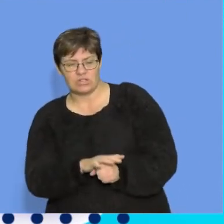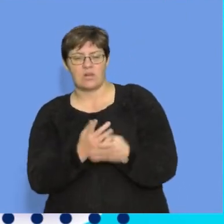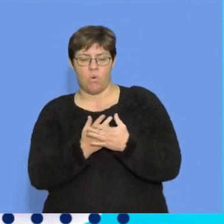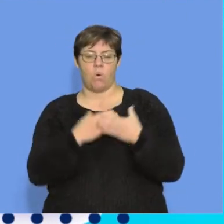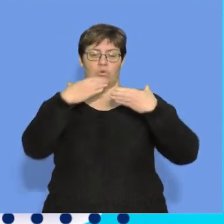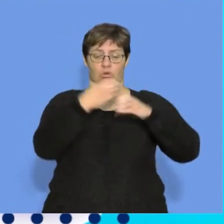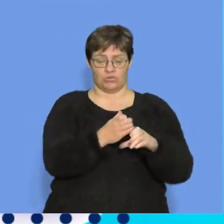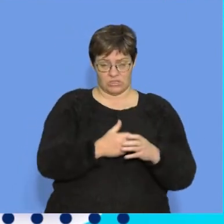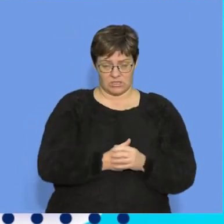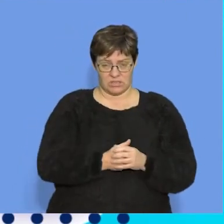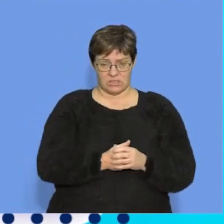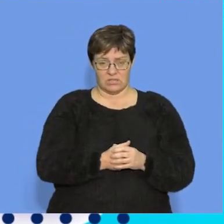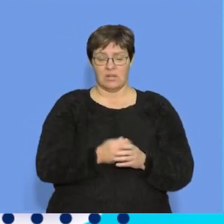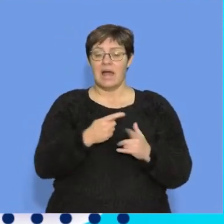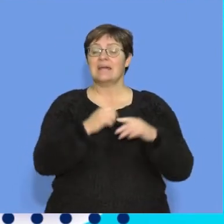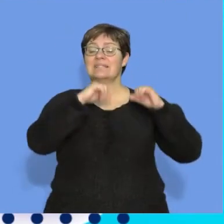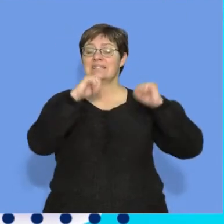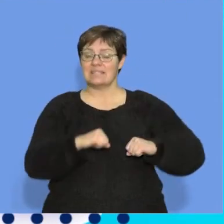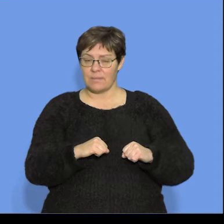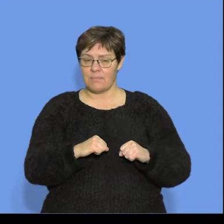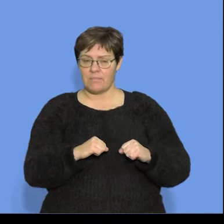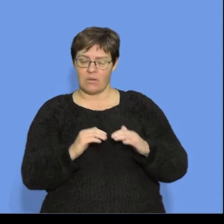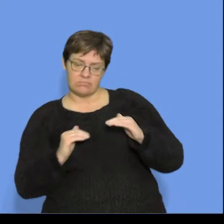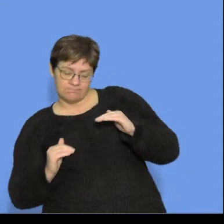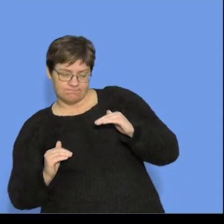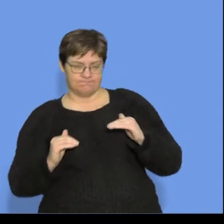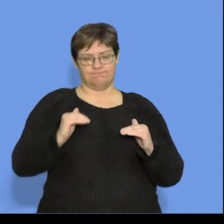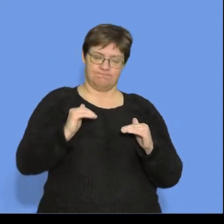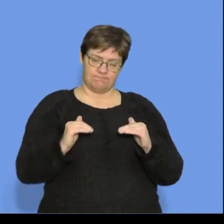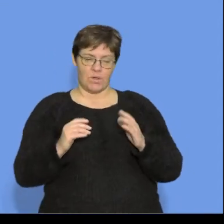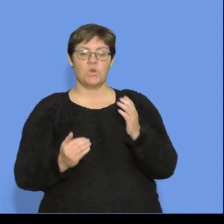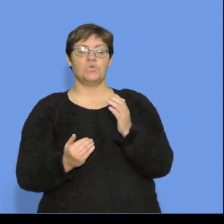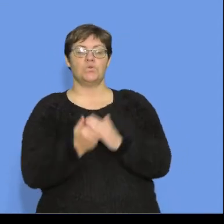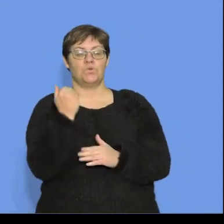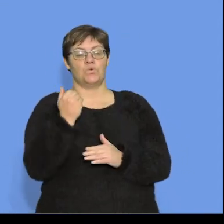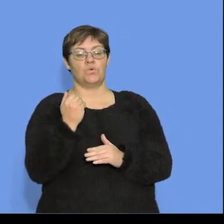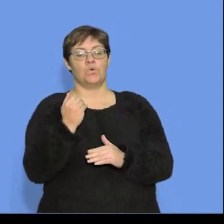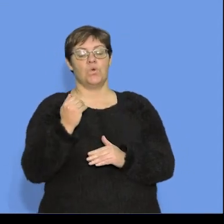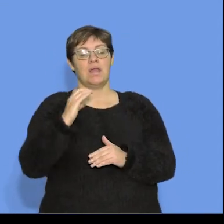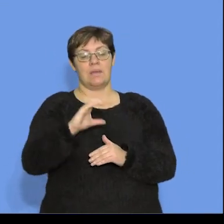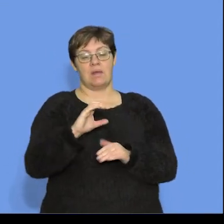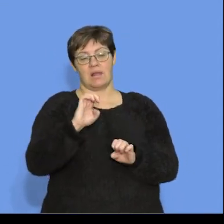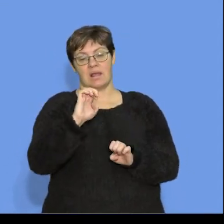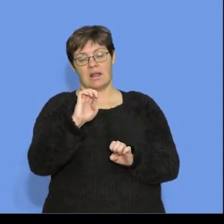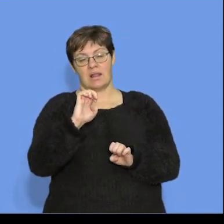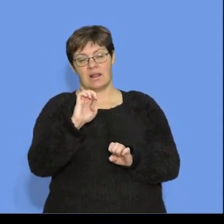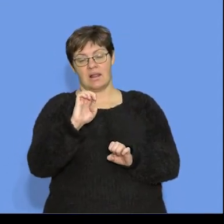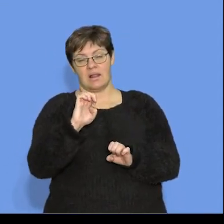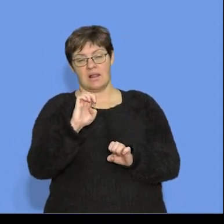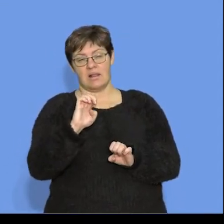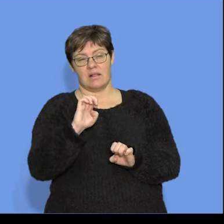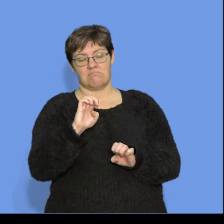concentration. Then the system will reinstate a new chemical equilibrium by favoring